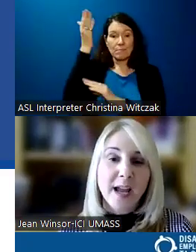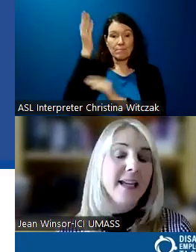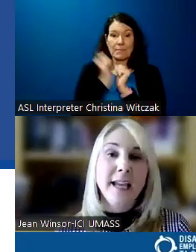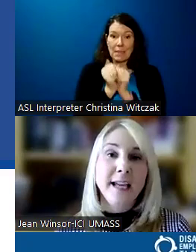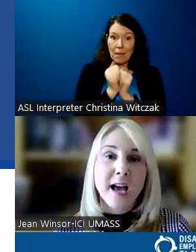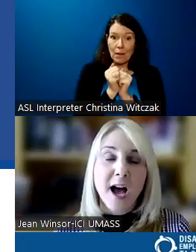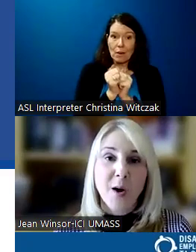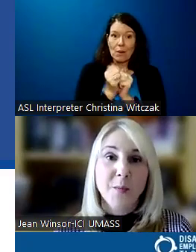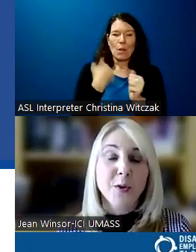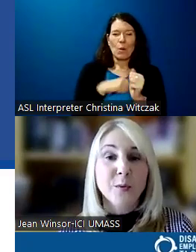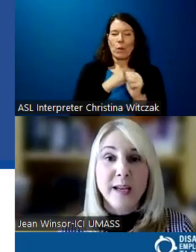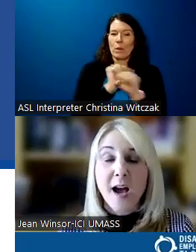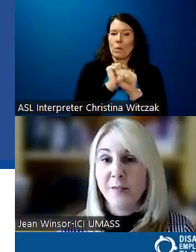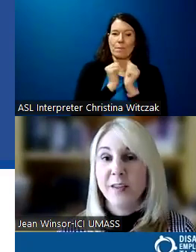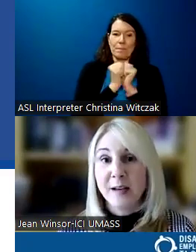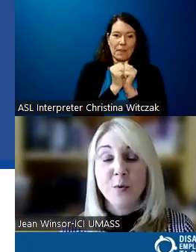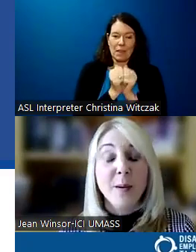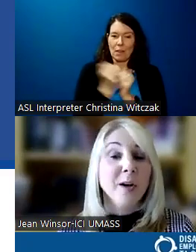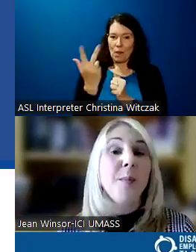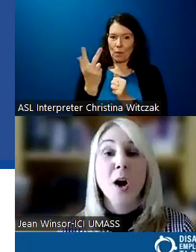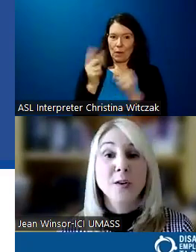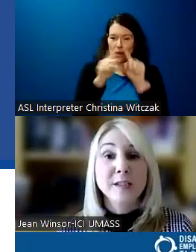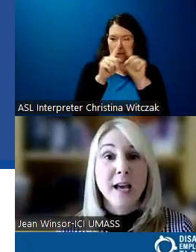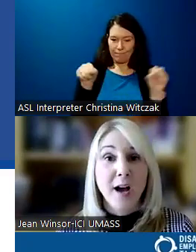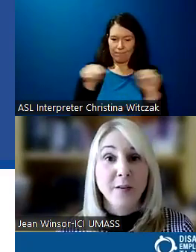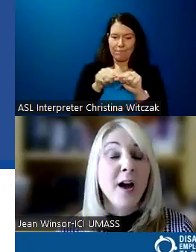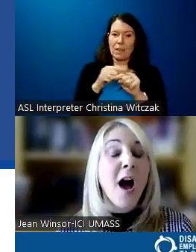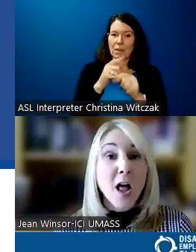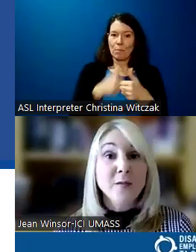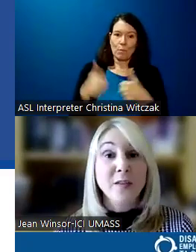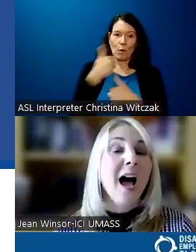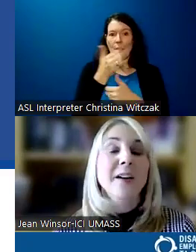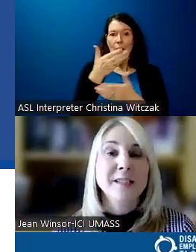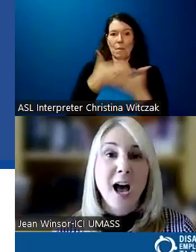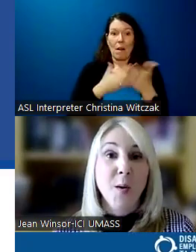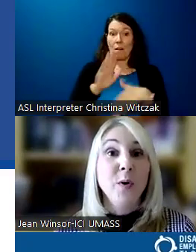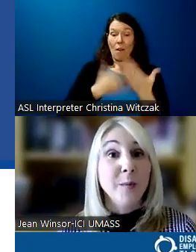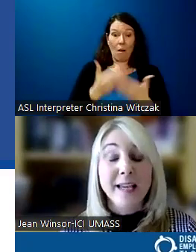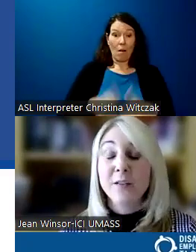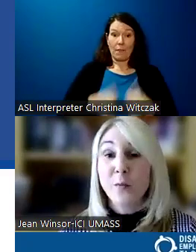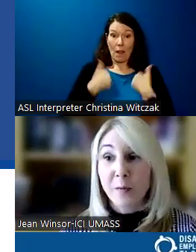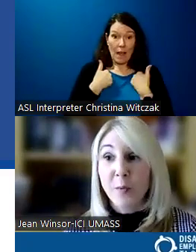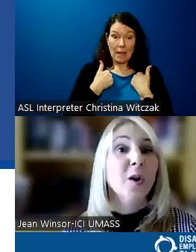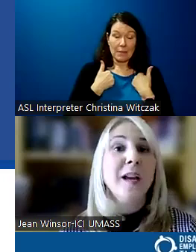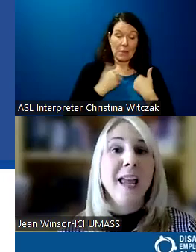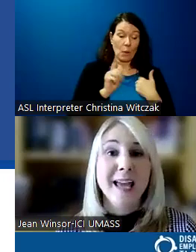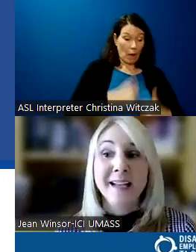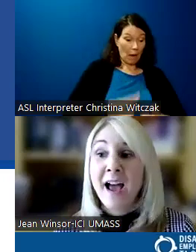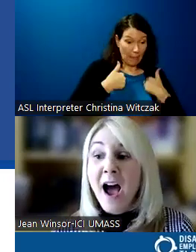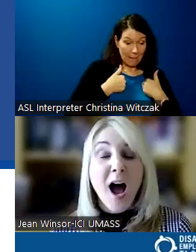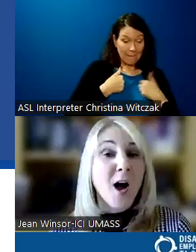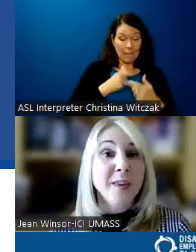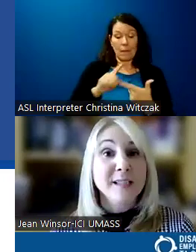we triangulate three of the primary parts of all of our lives, where we live, where we work,